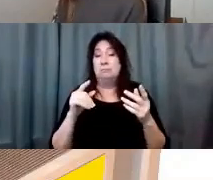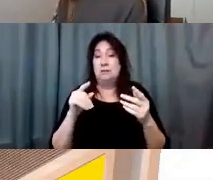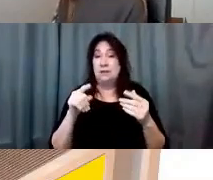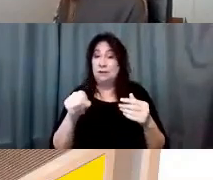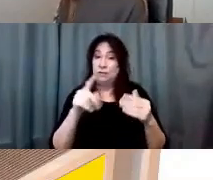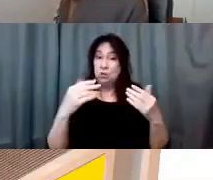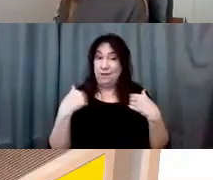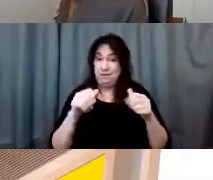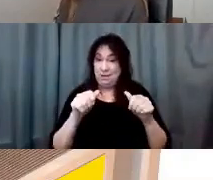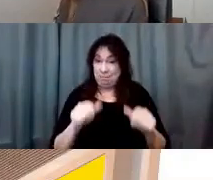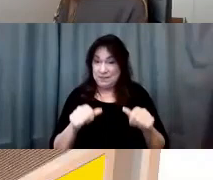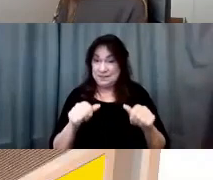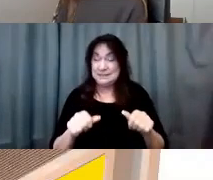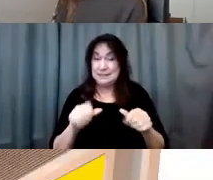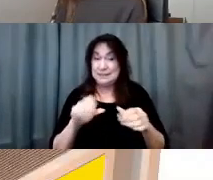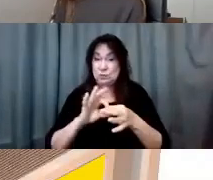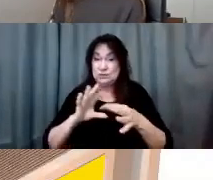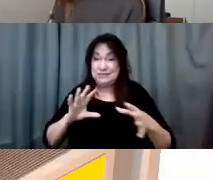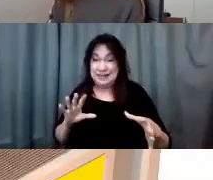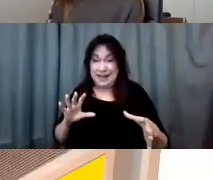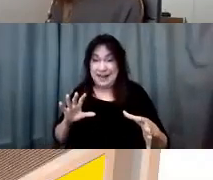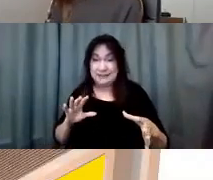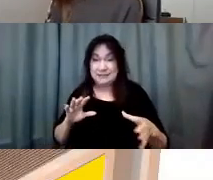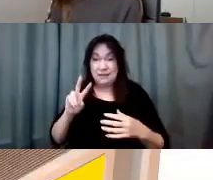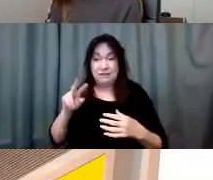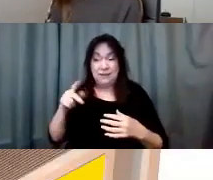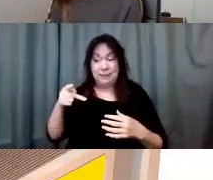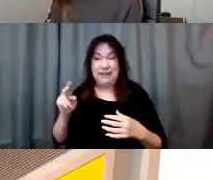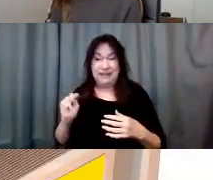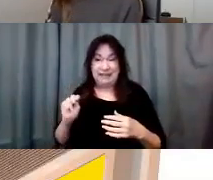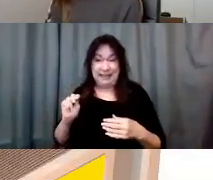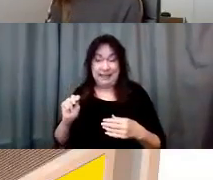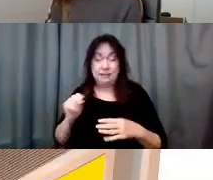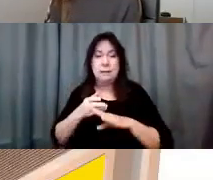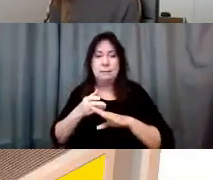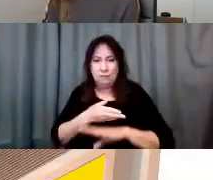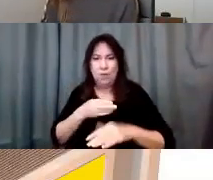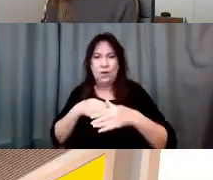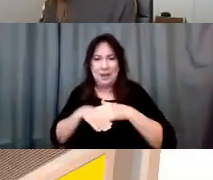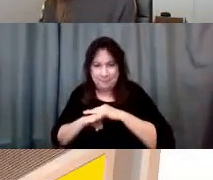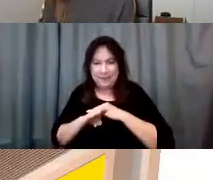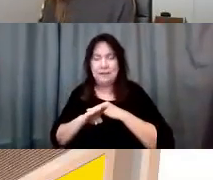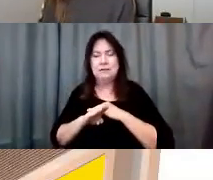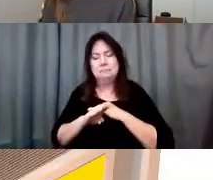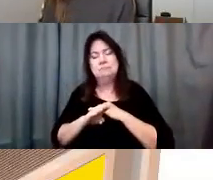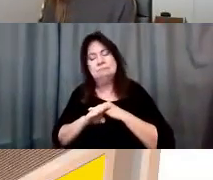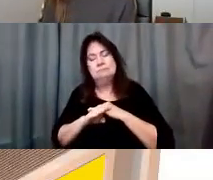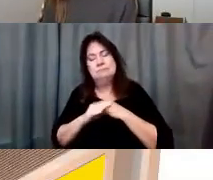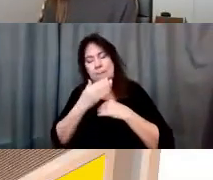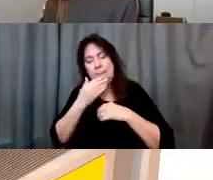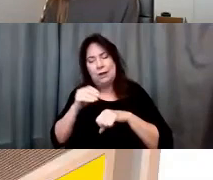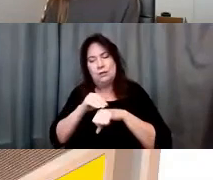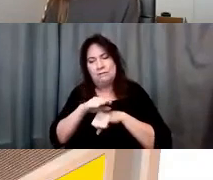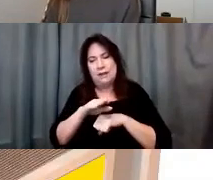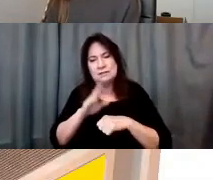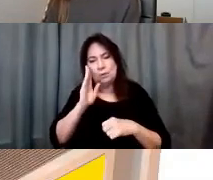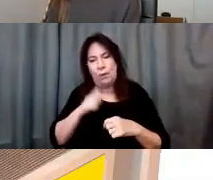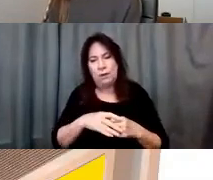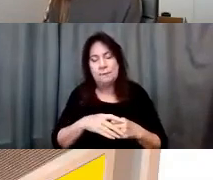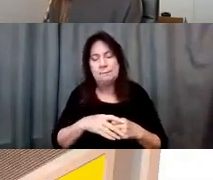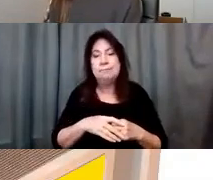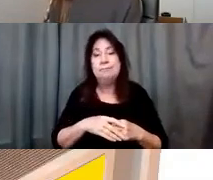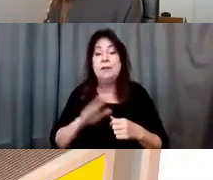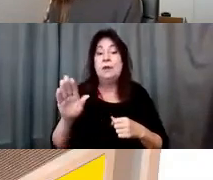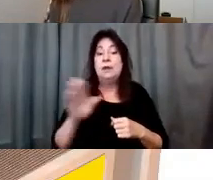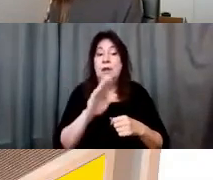have the ability to disconnect from a VPN before you join, that would also be advisable. If you're